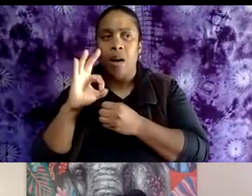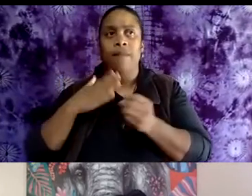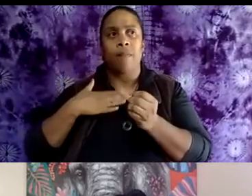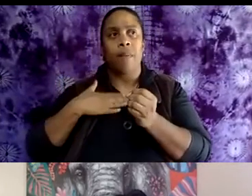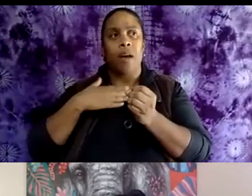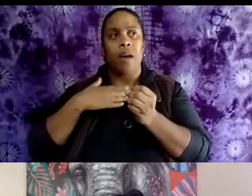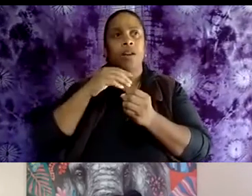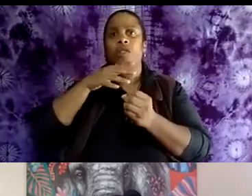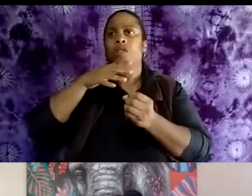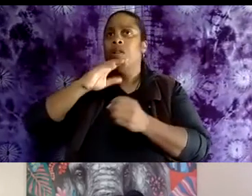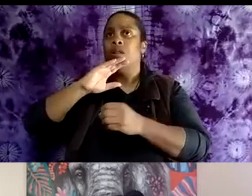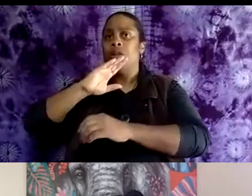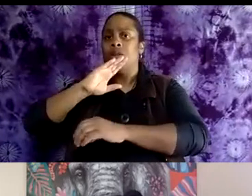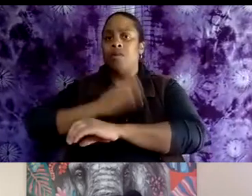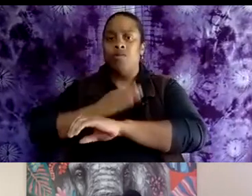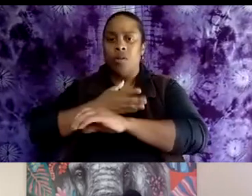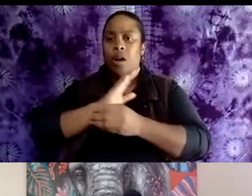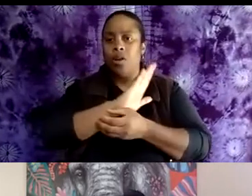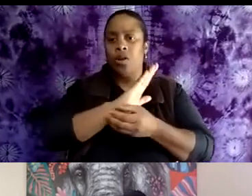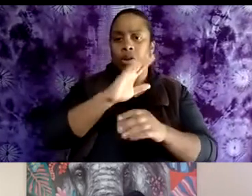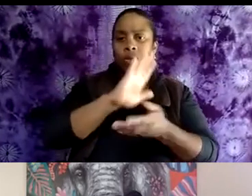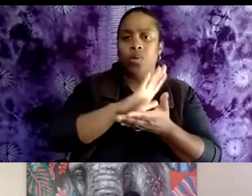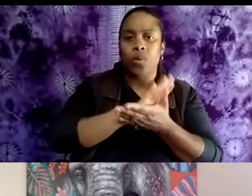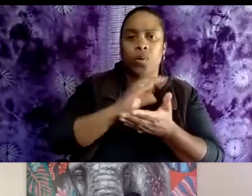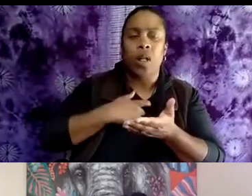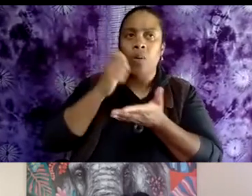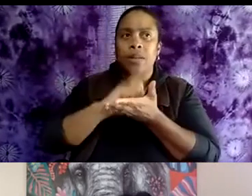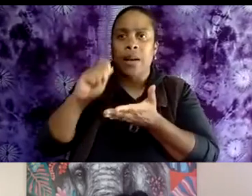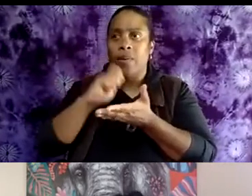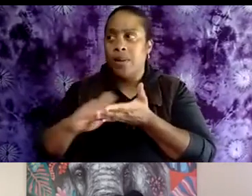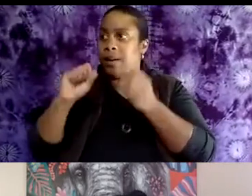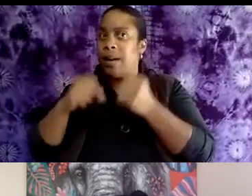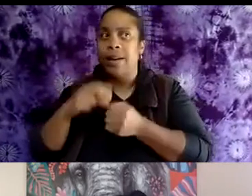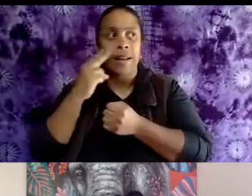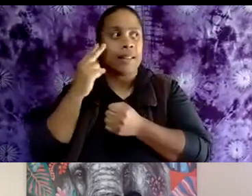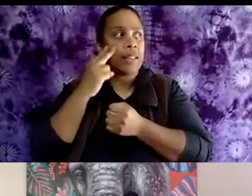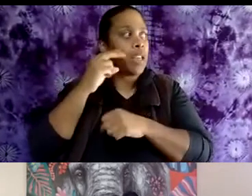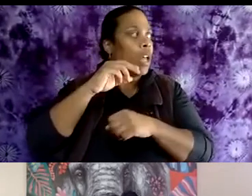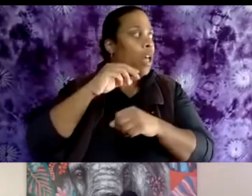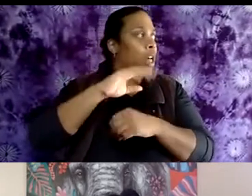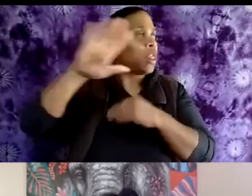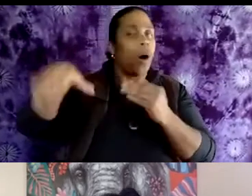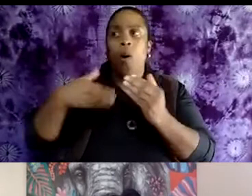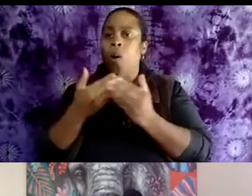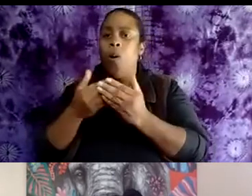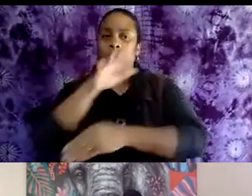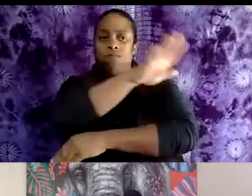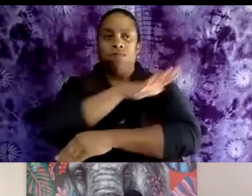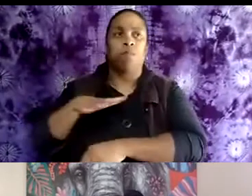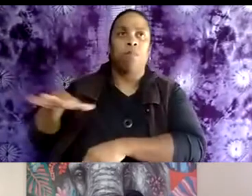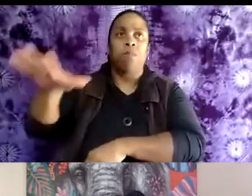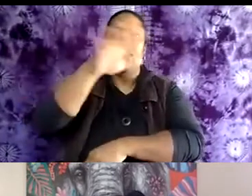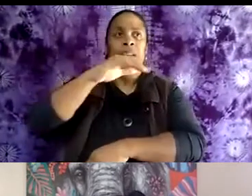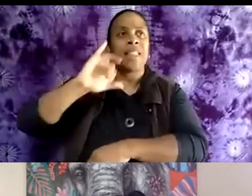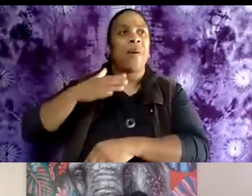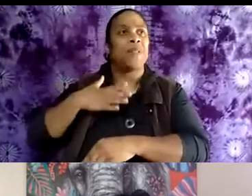I was the only secretary in there with the view of the whole schoolyard, whole garden. It's as if that was my